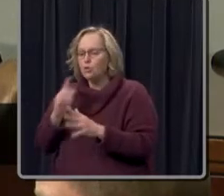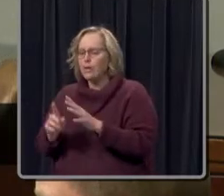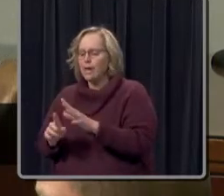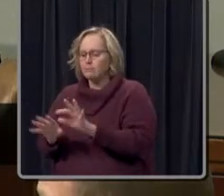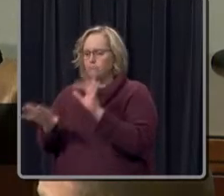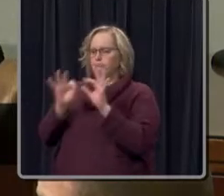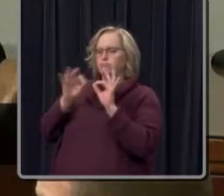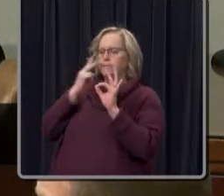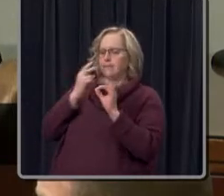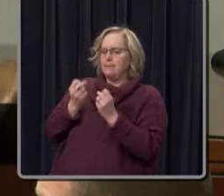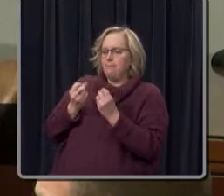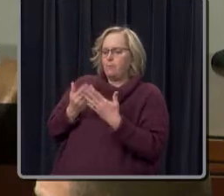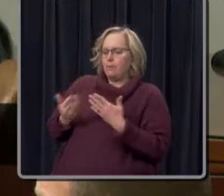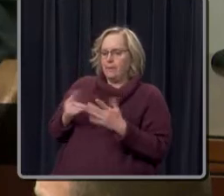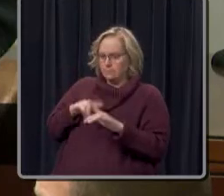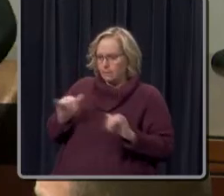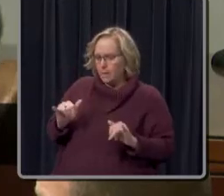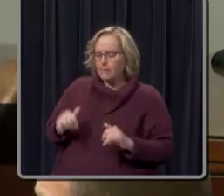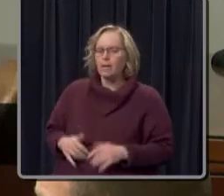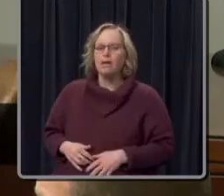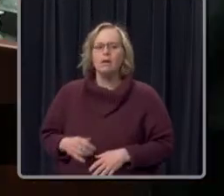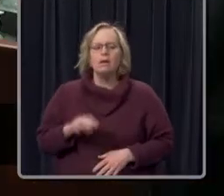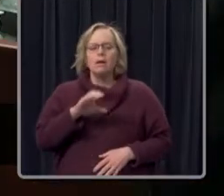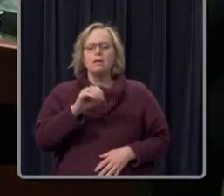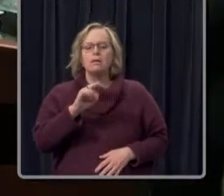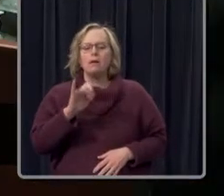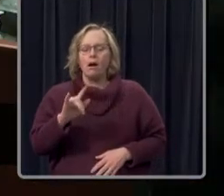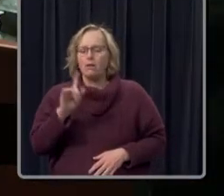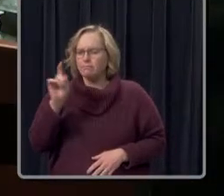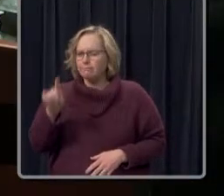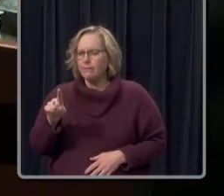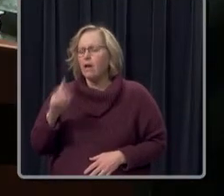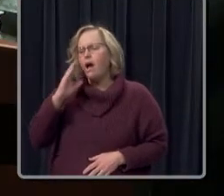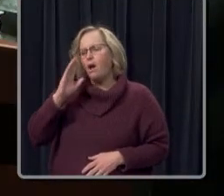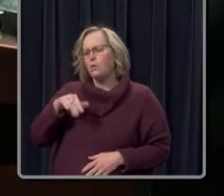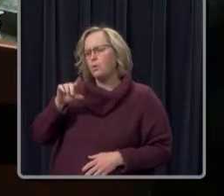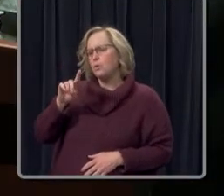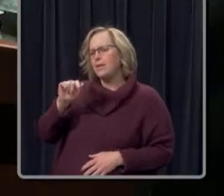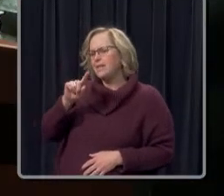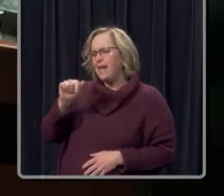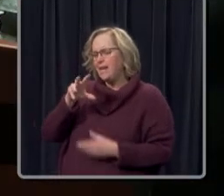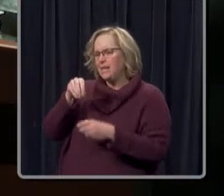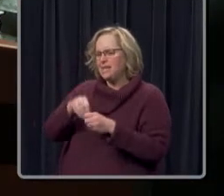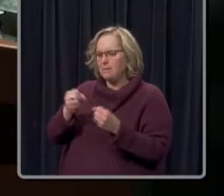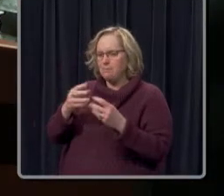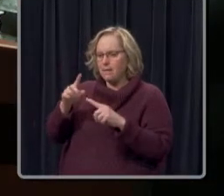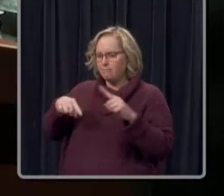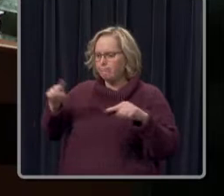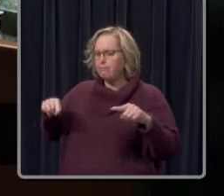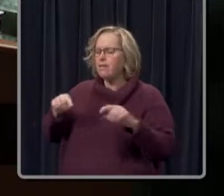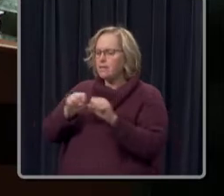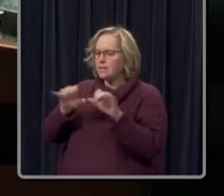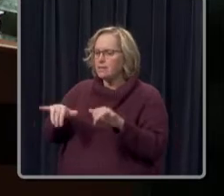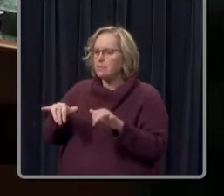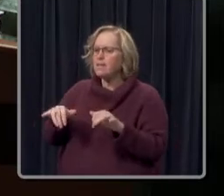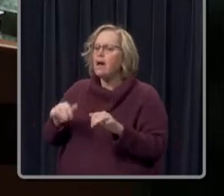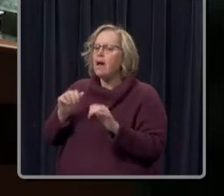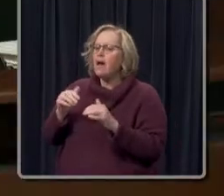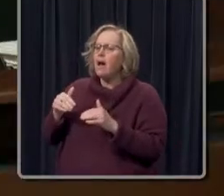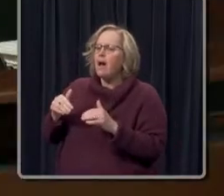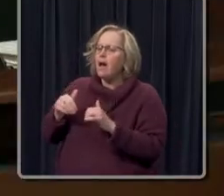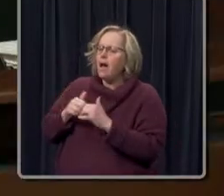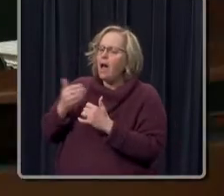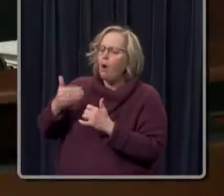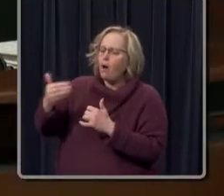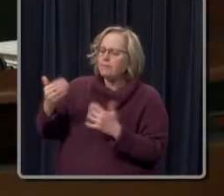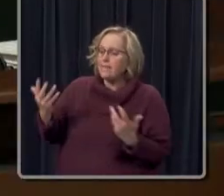couple questions. How often, knowing that data is in a number of various systems, how often is that integrated data